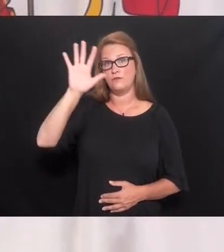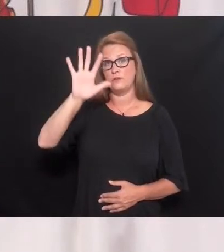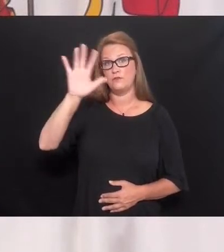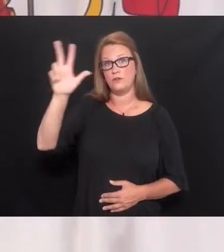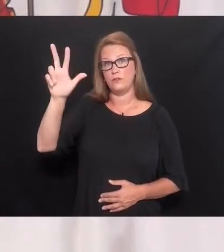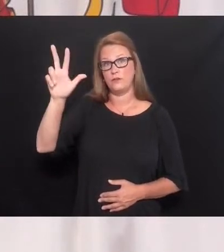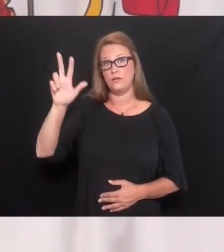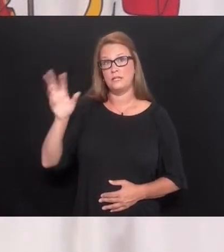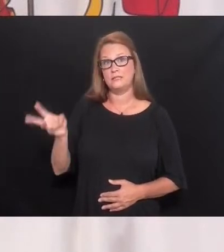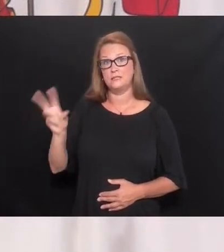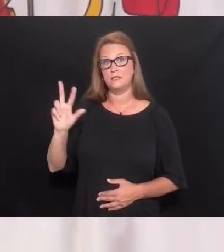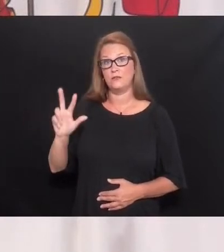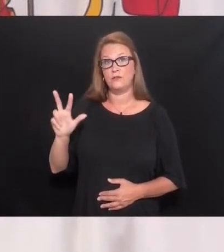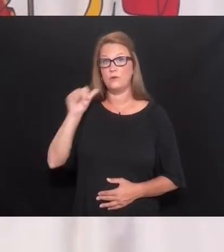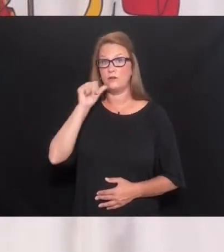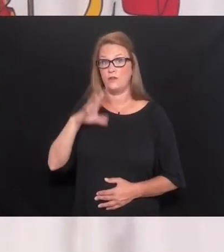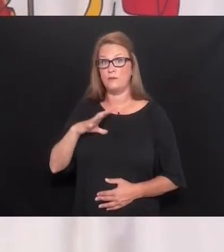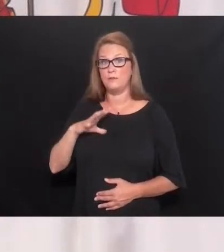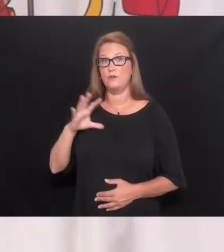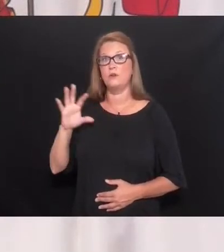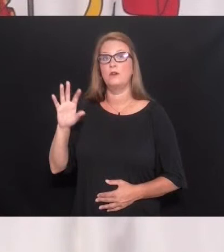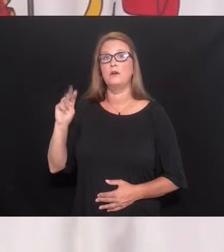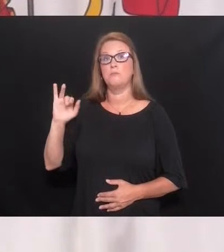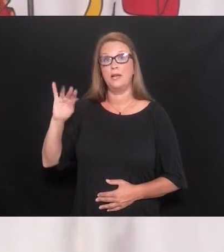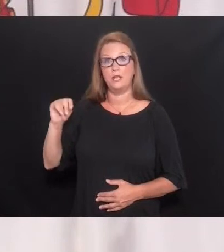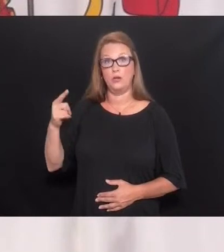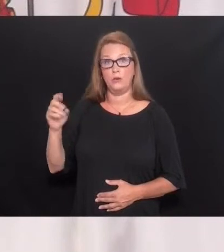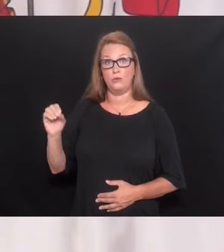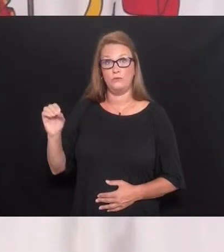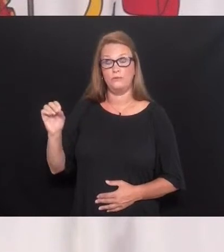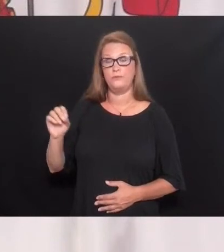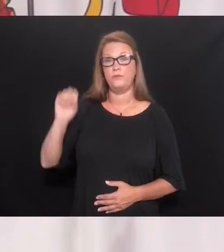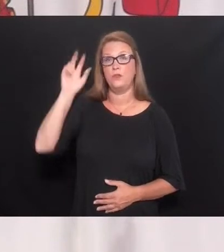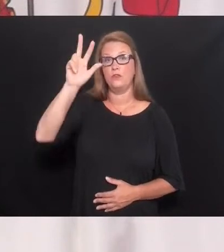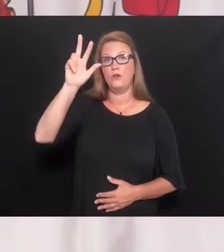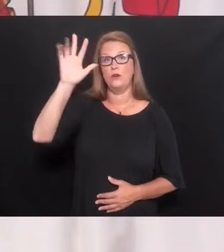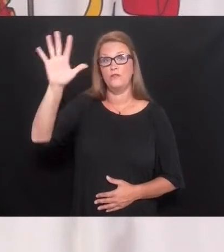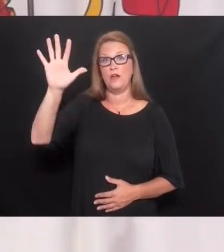death, a 63-year-old female from Mingo County. The